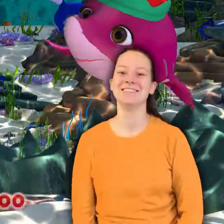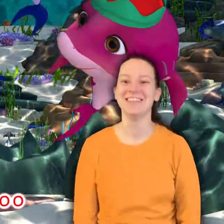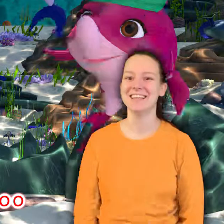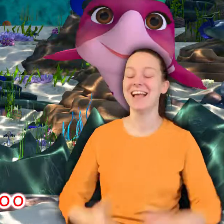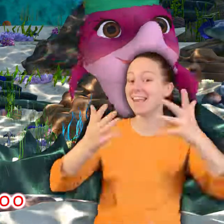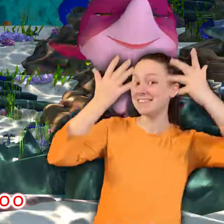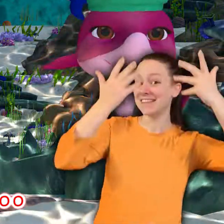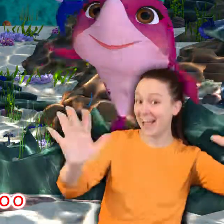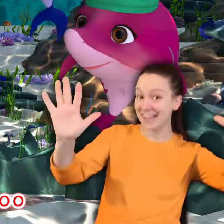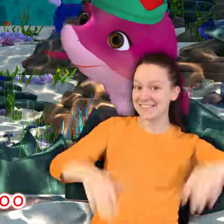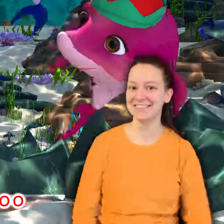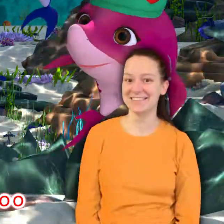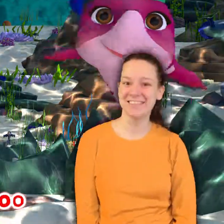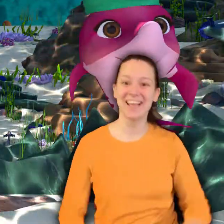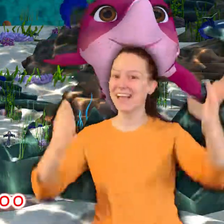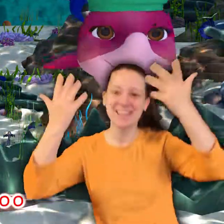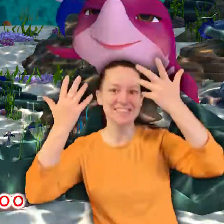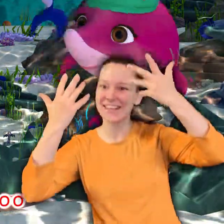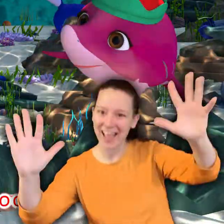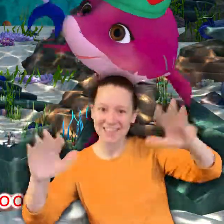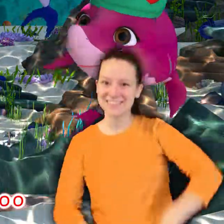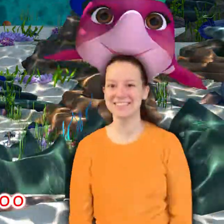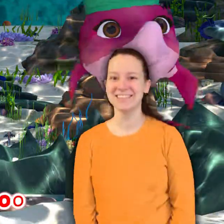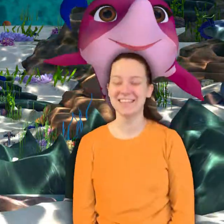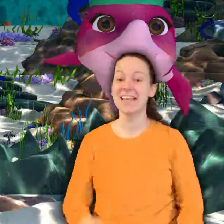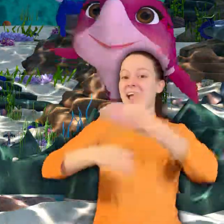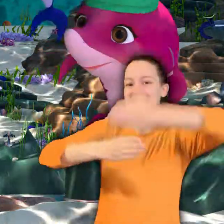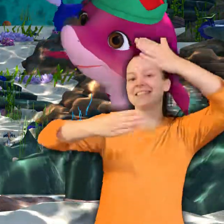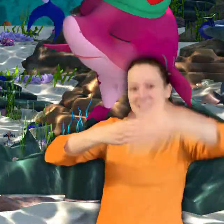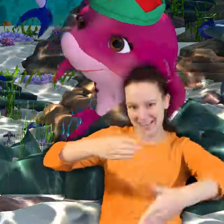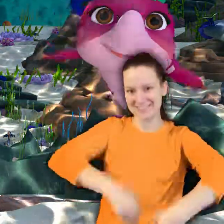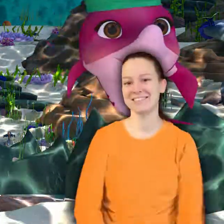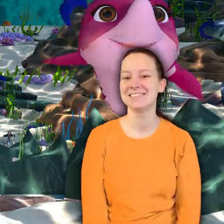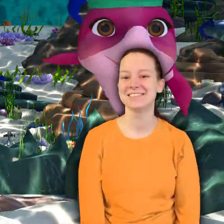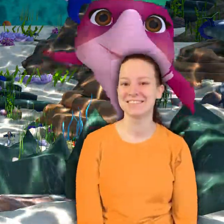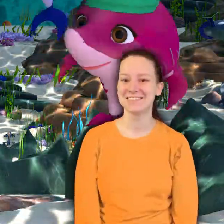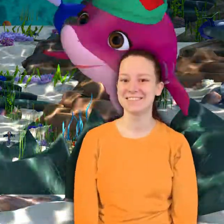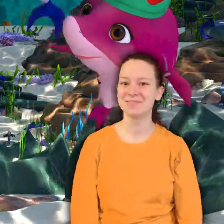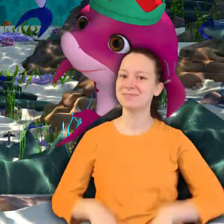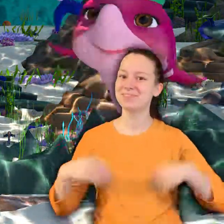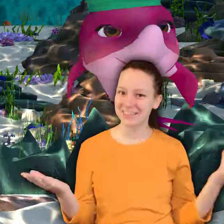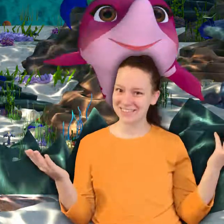It's the end. It's the end. It's the end.